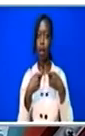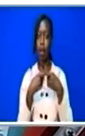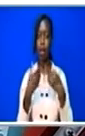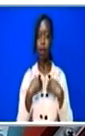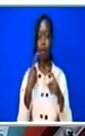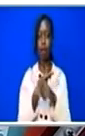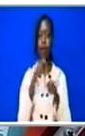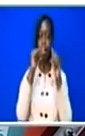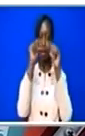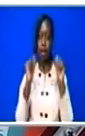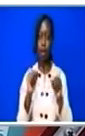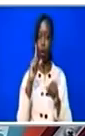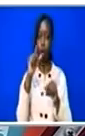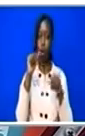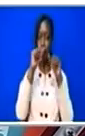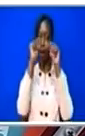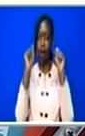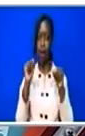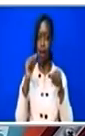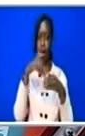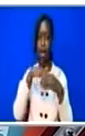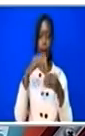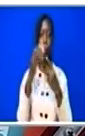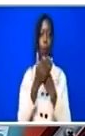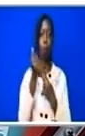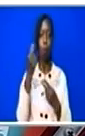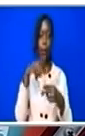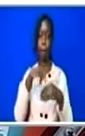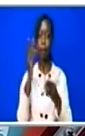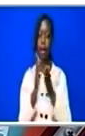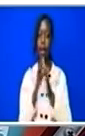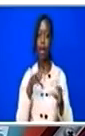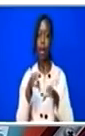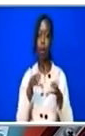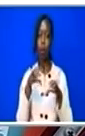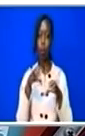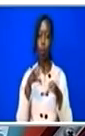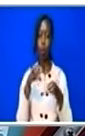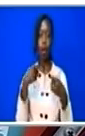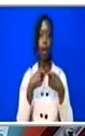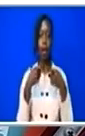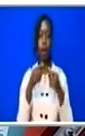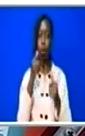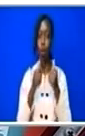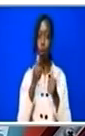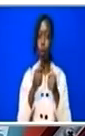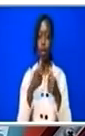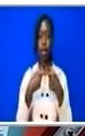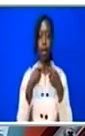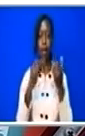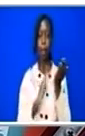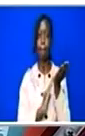that is found in both plant cell and animal cell is a cell membrane. So a cell